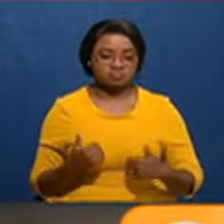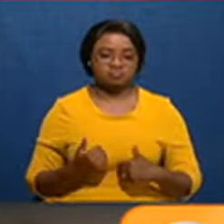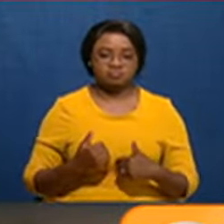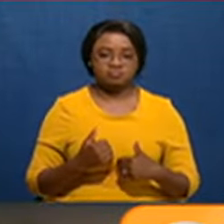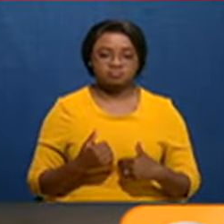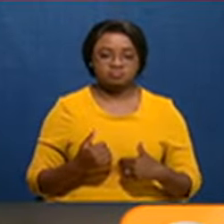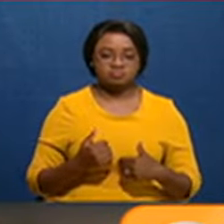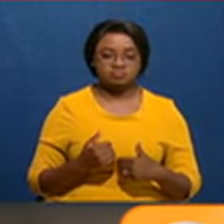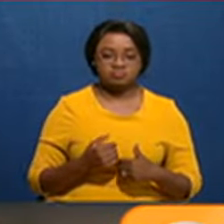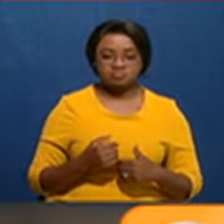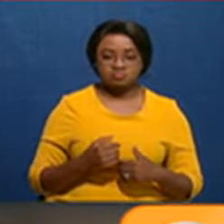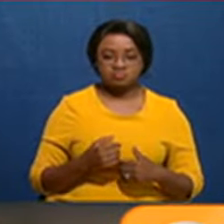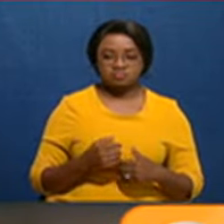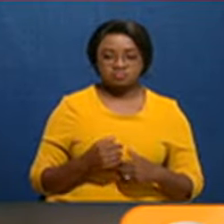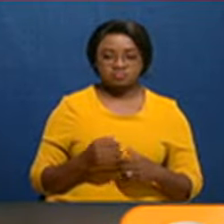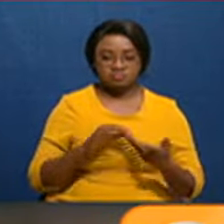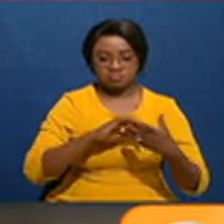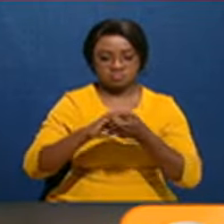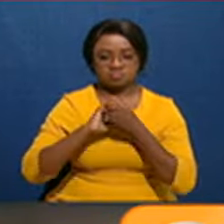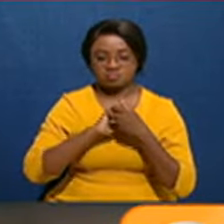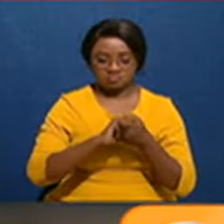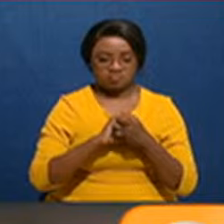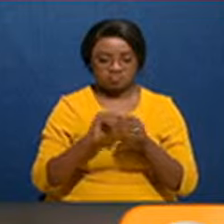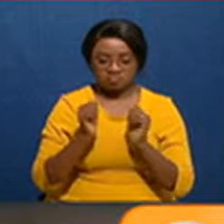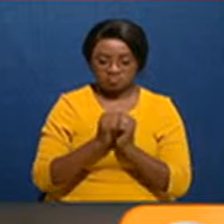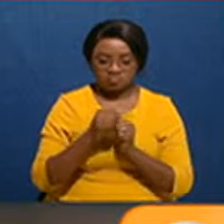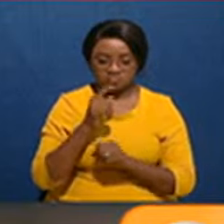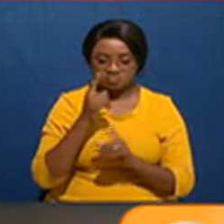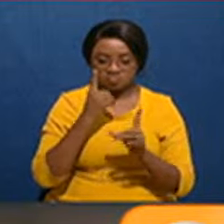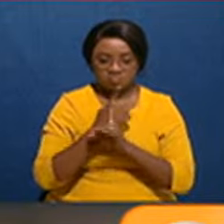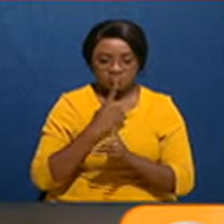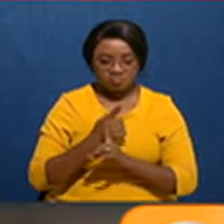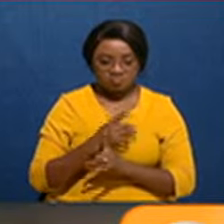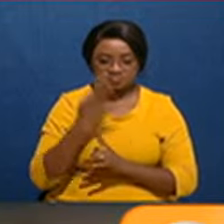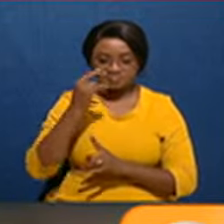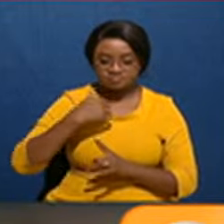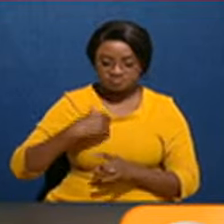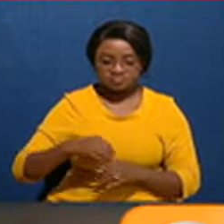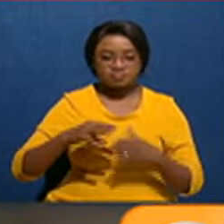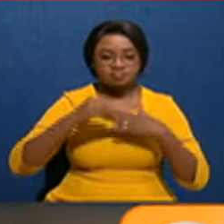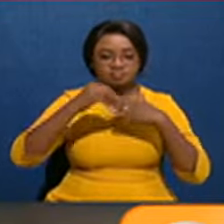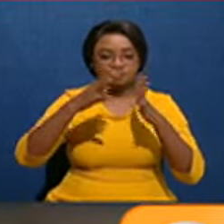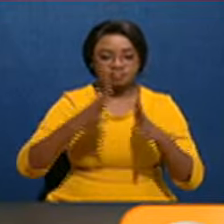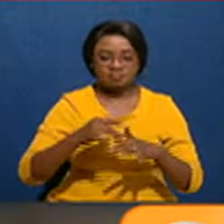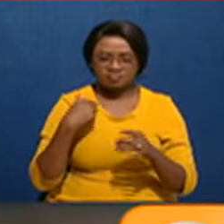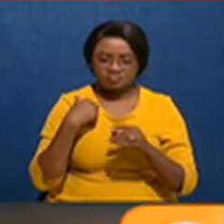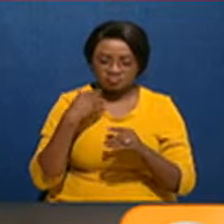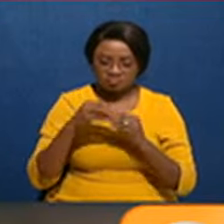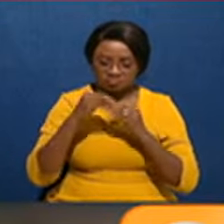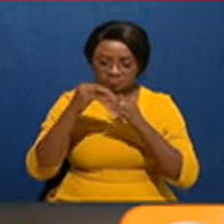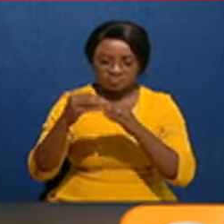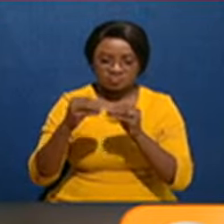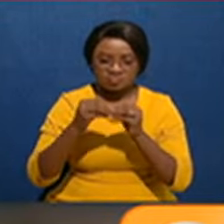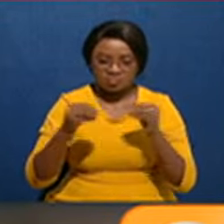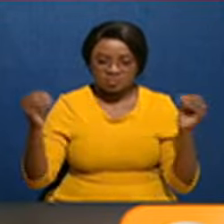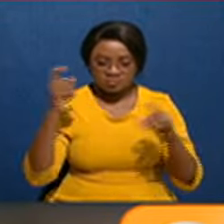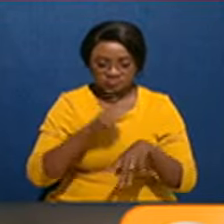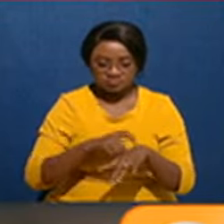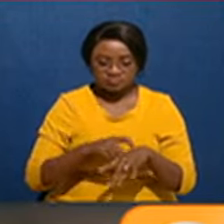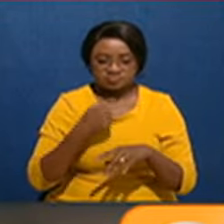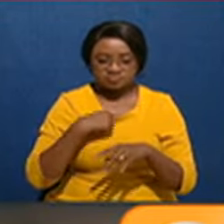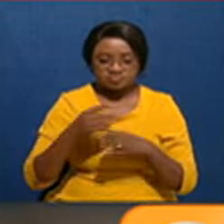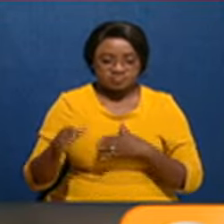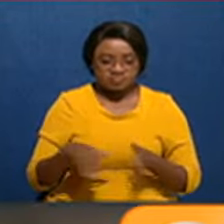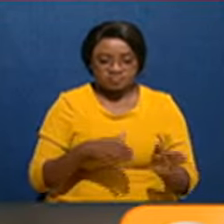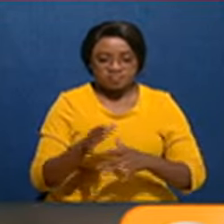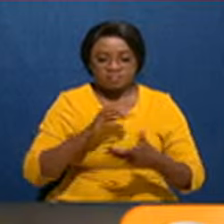I've been in the leadership for some time, in the leadership in the engineering space. And I've had opportunity to engage